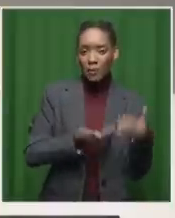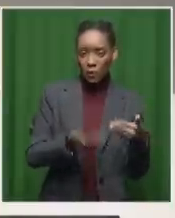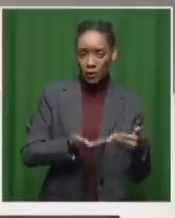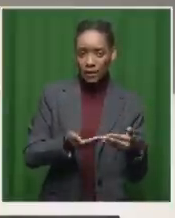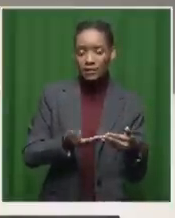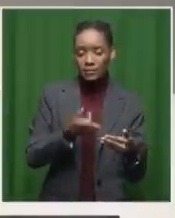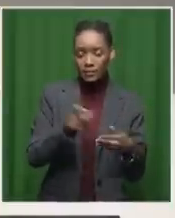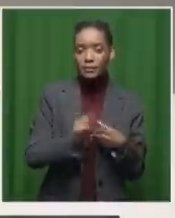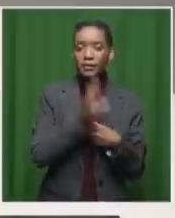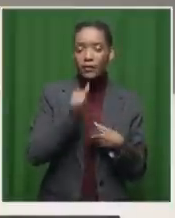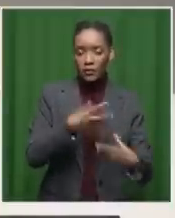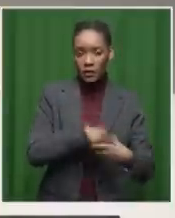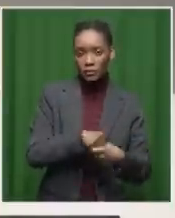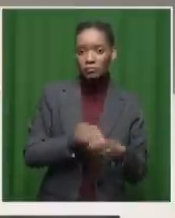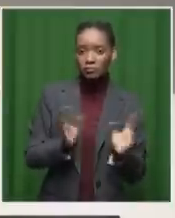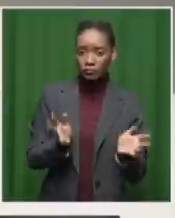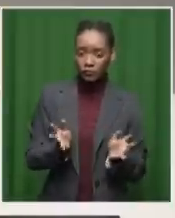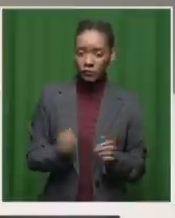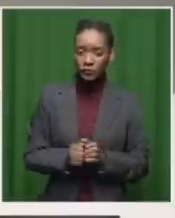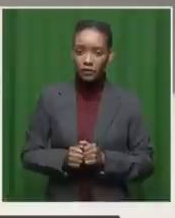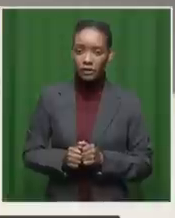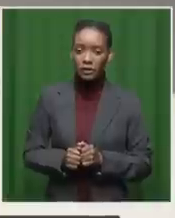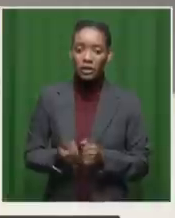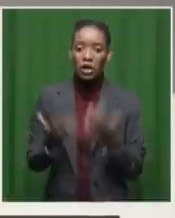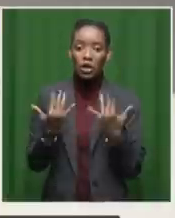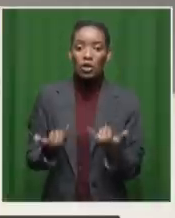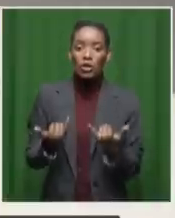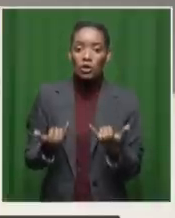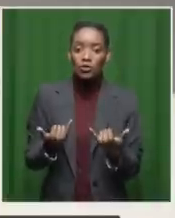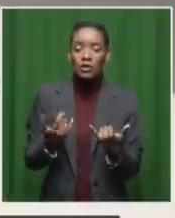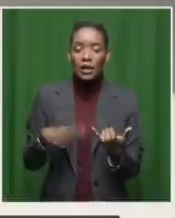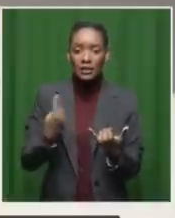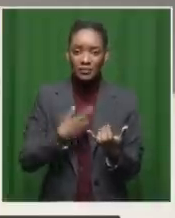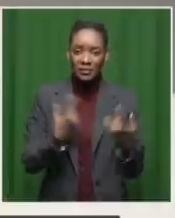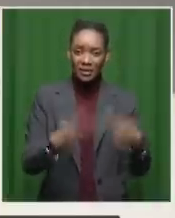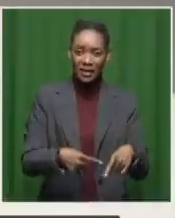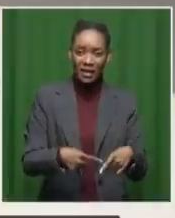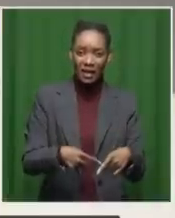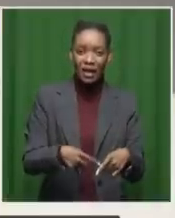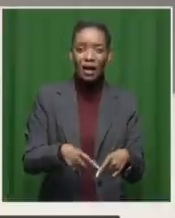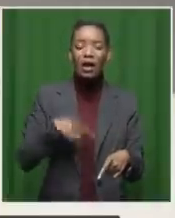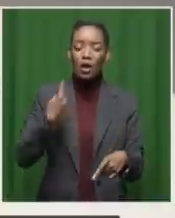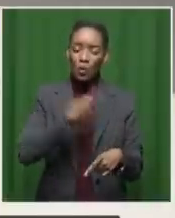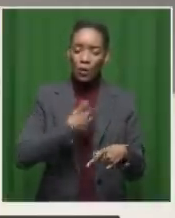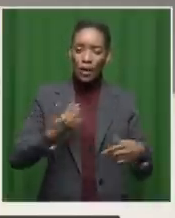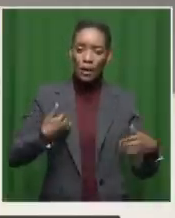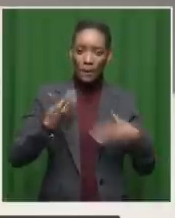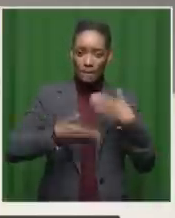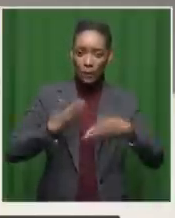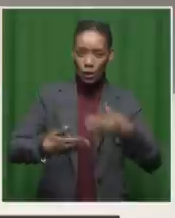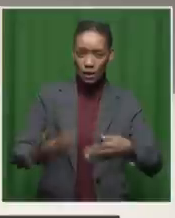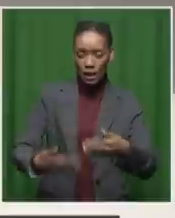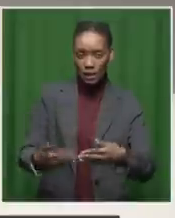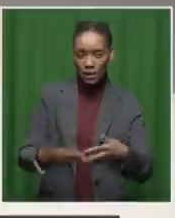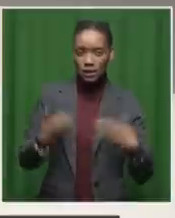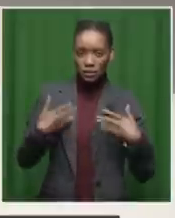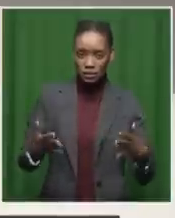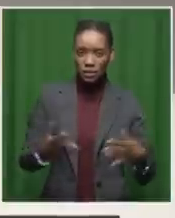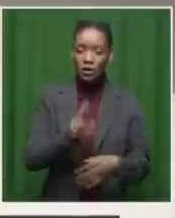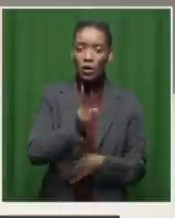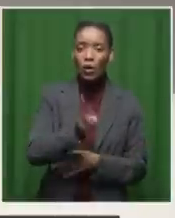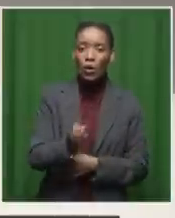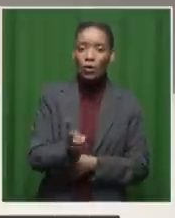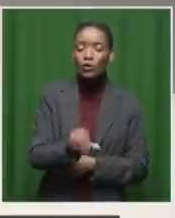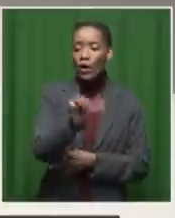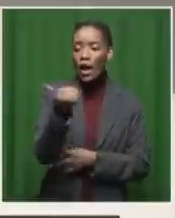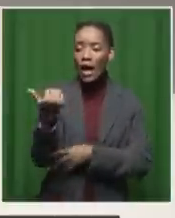coming here today, handing over this material to SAPRA, we start the process. We are also supporting other countries